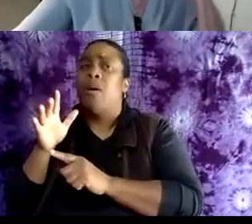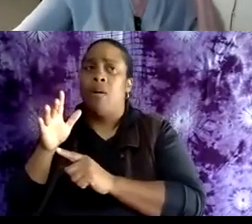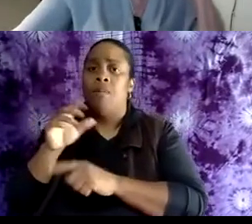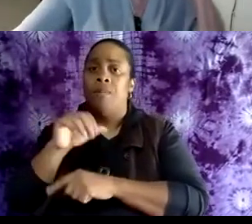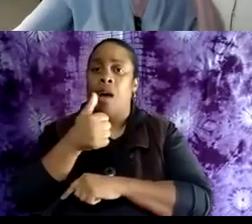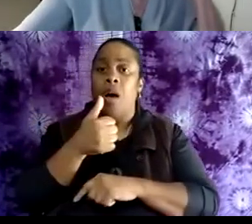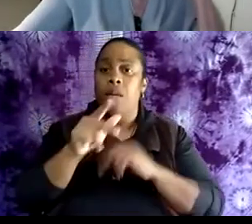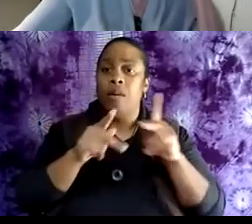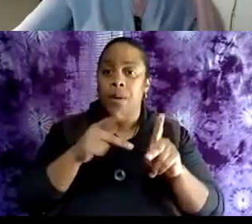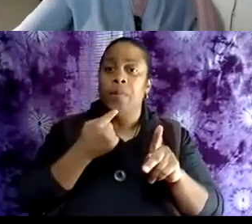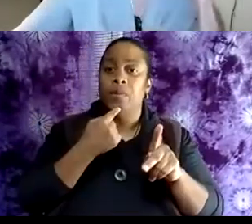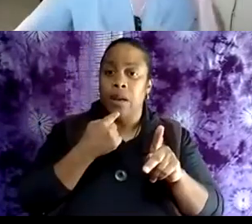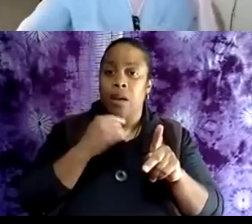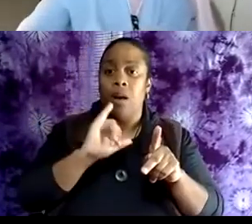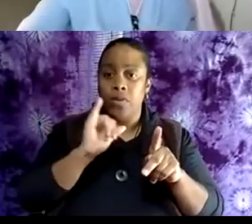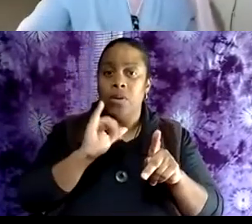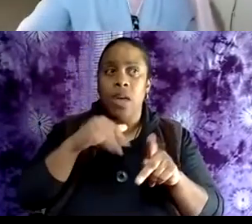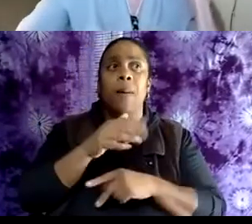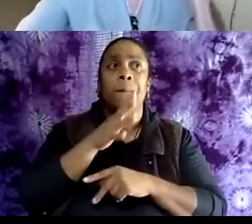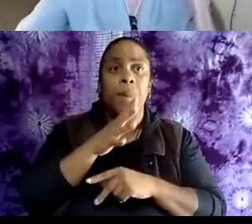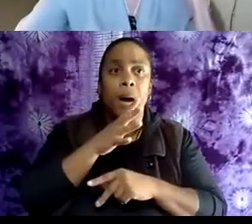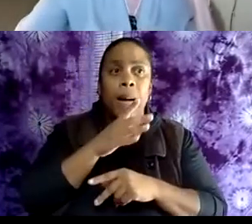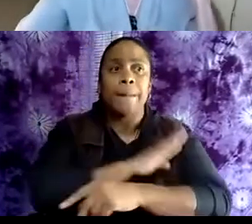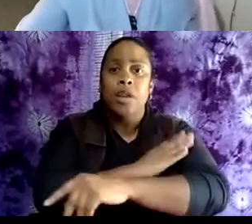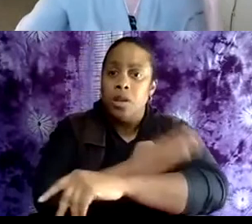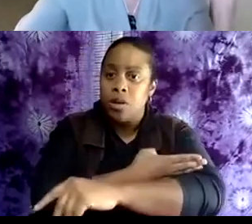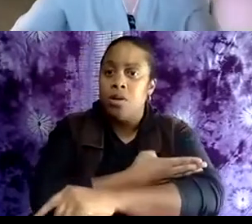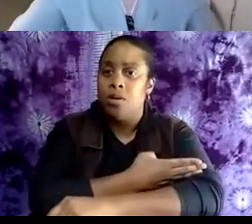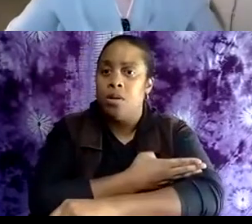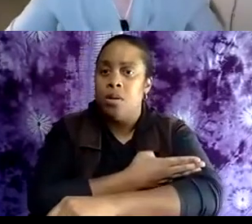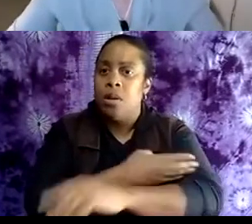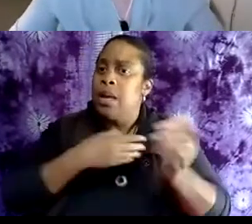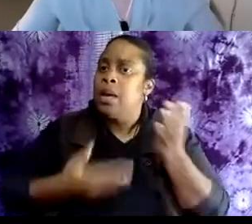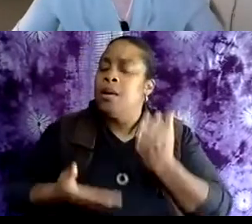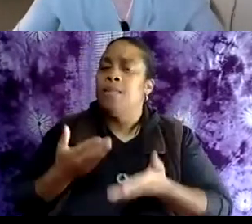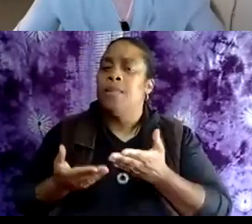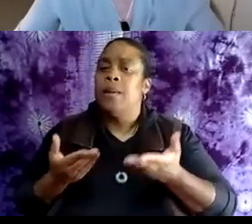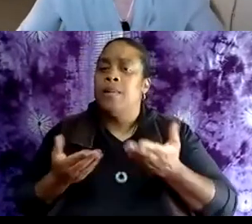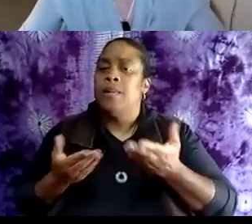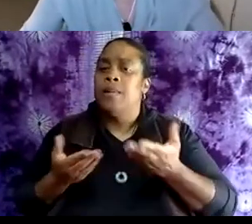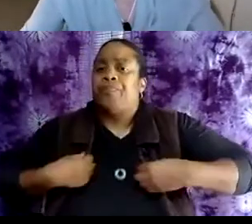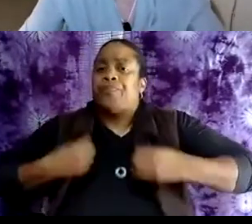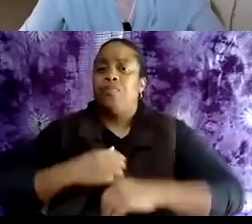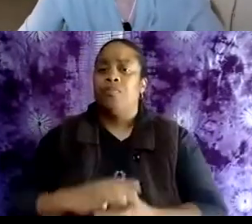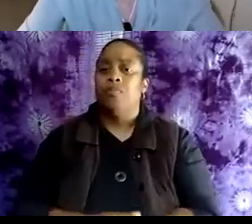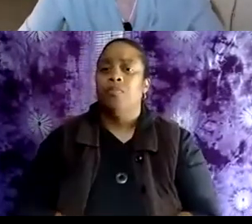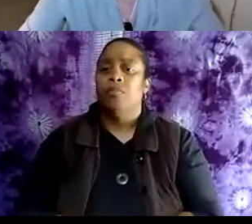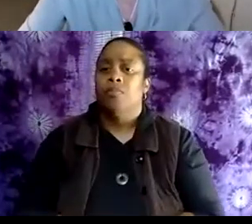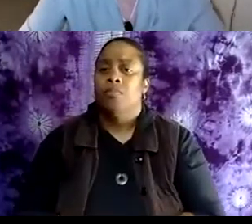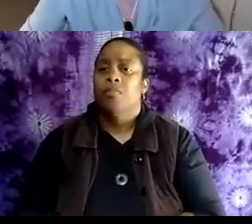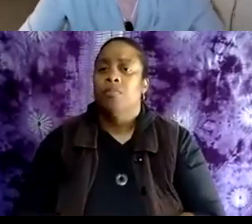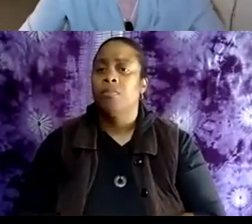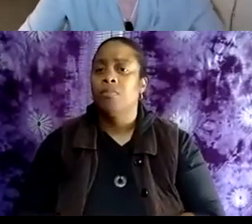that nurturing, mothering energy, and maybe looking to something to